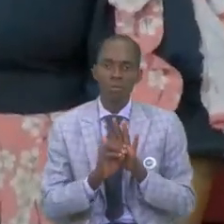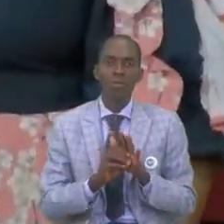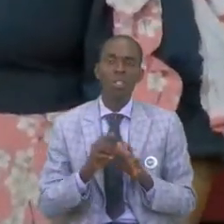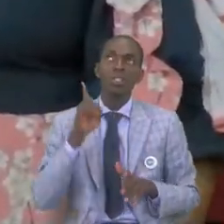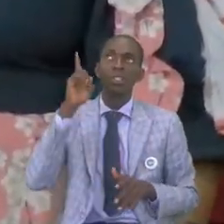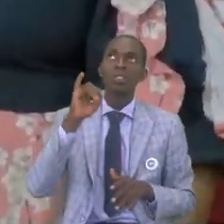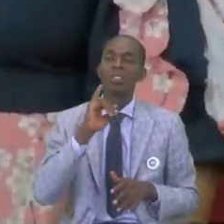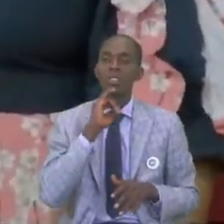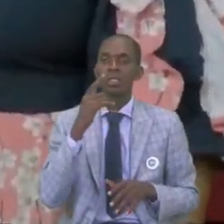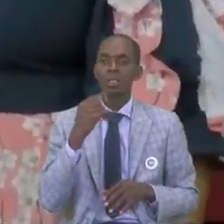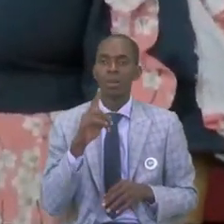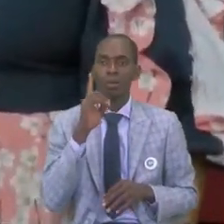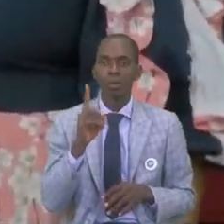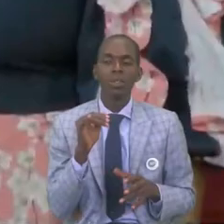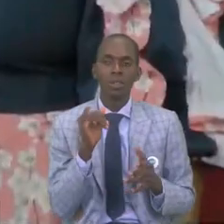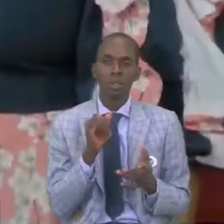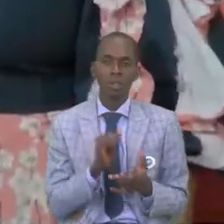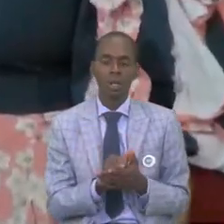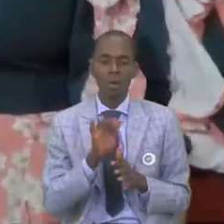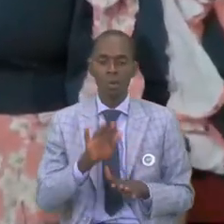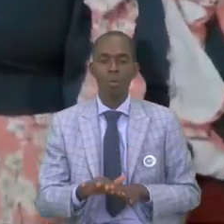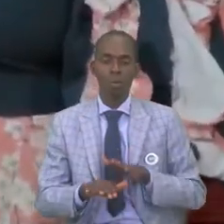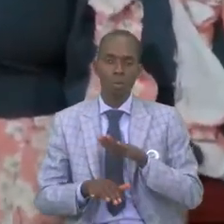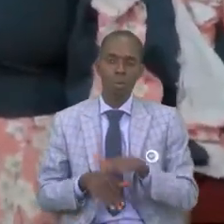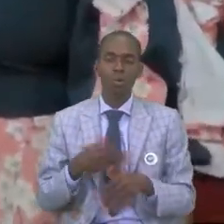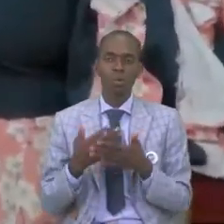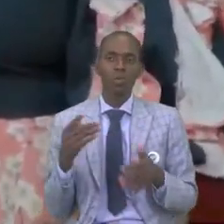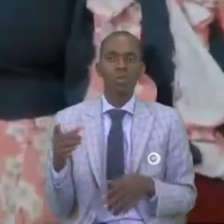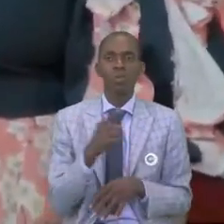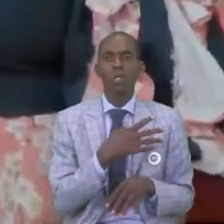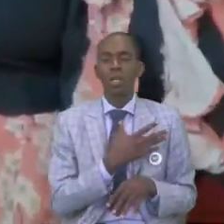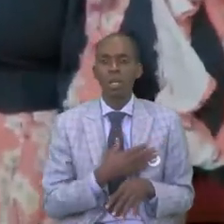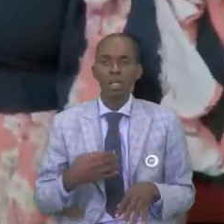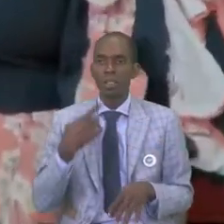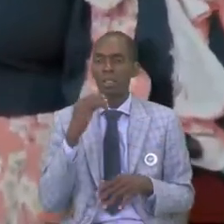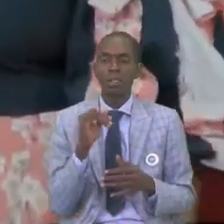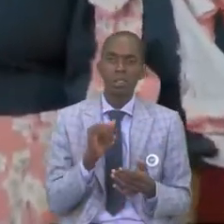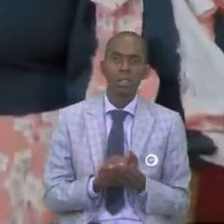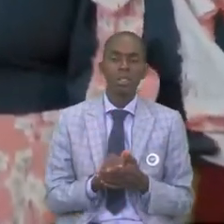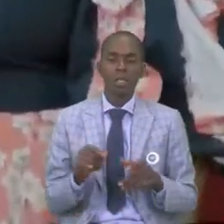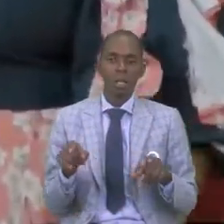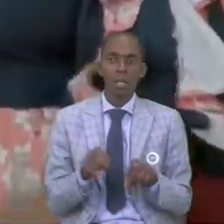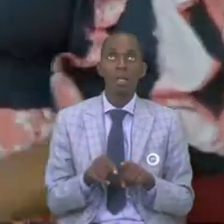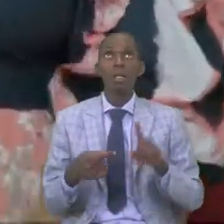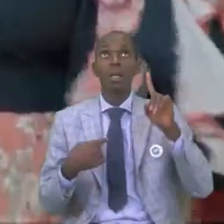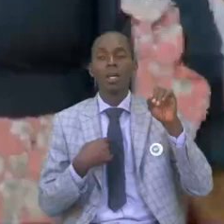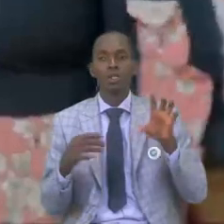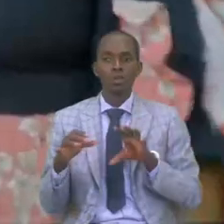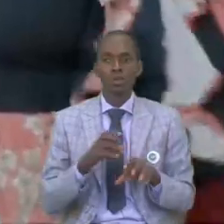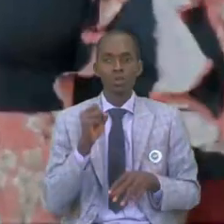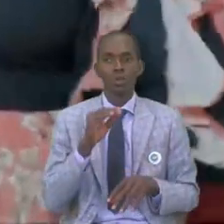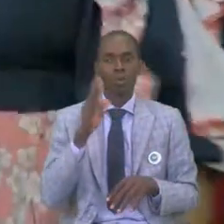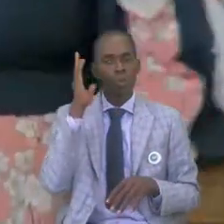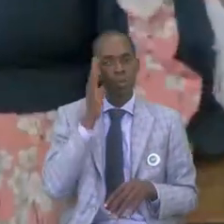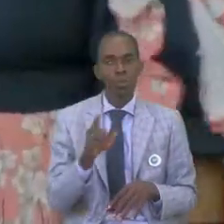the one that walks before you, and he says, as I do, so will you do.